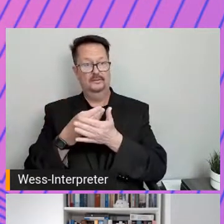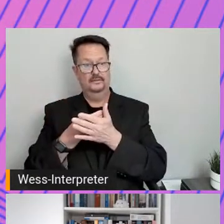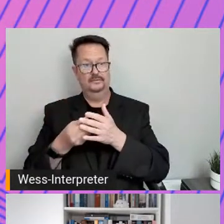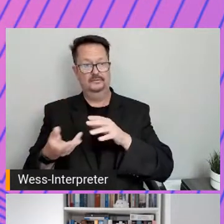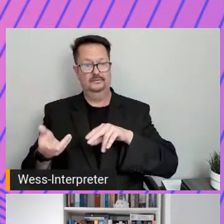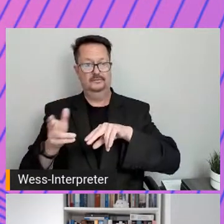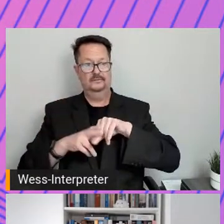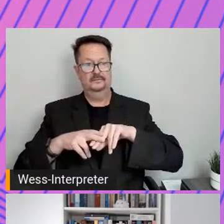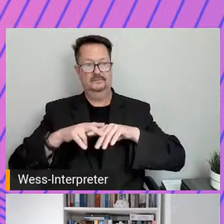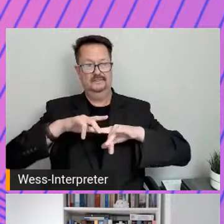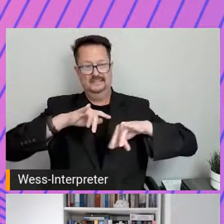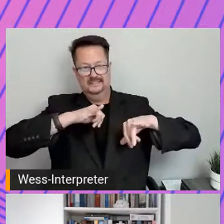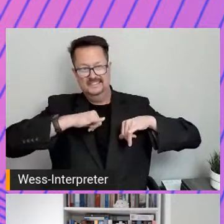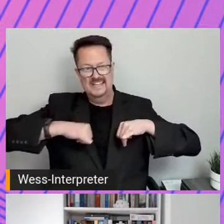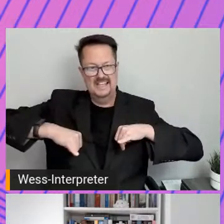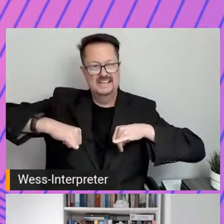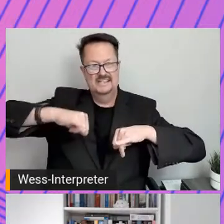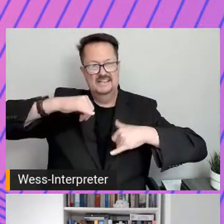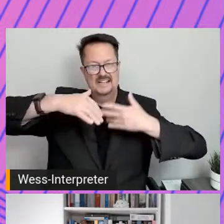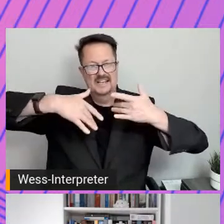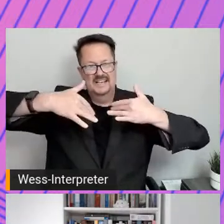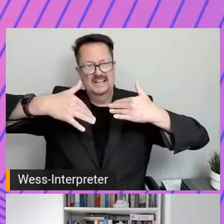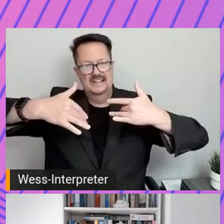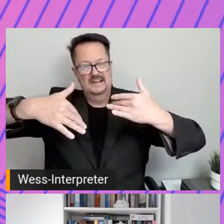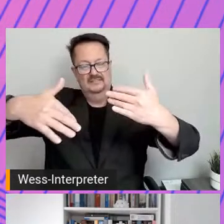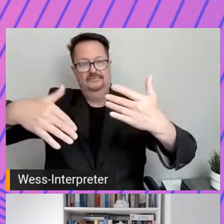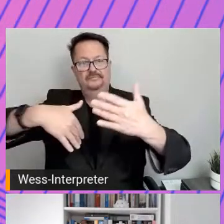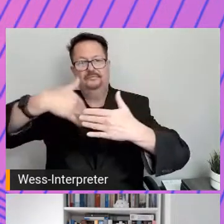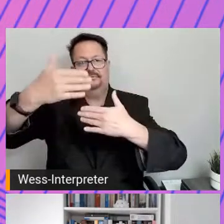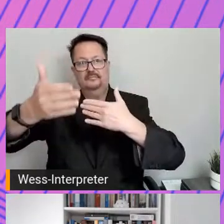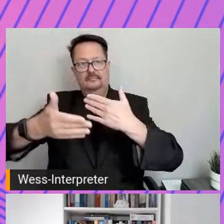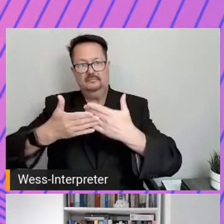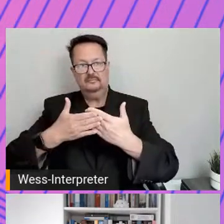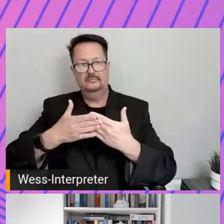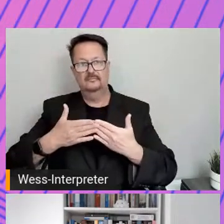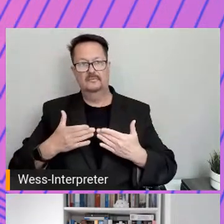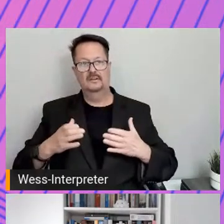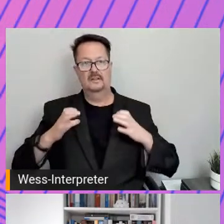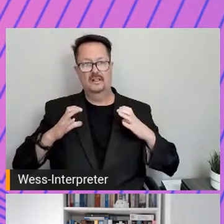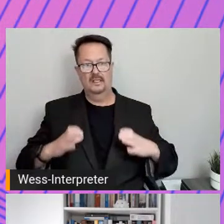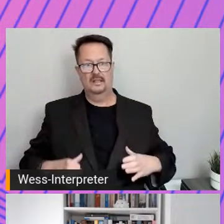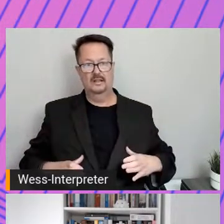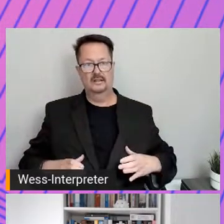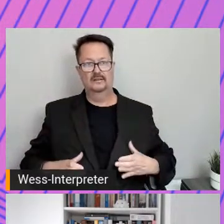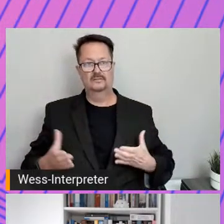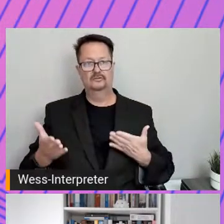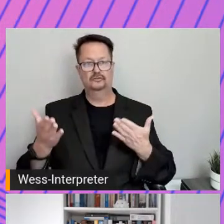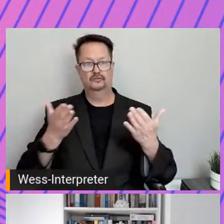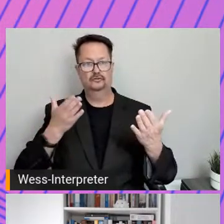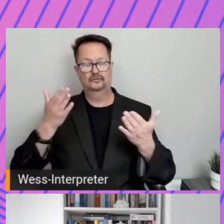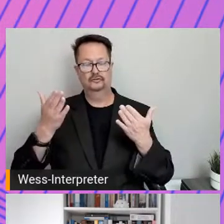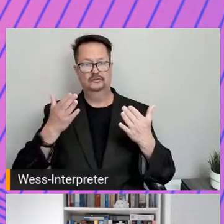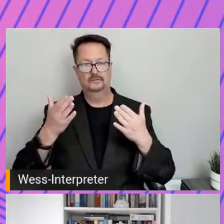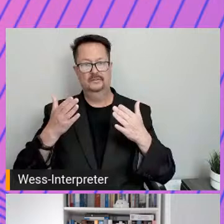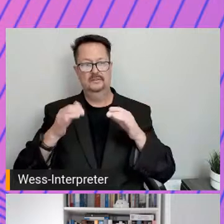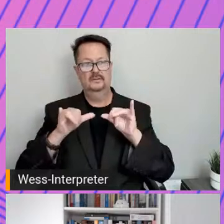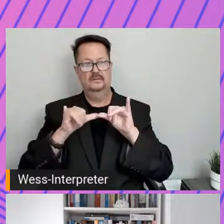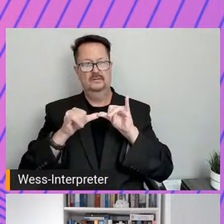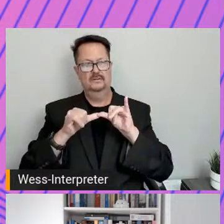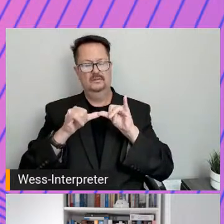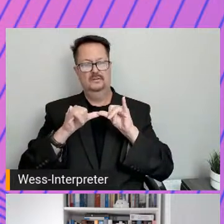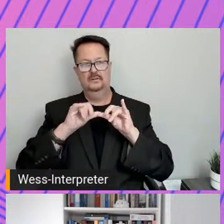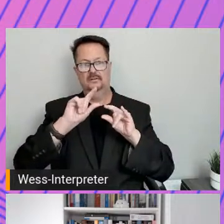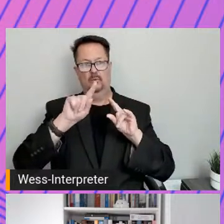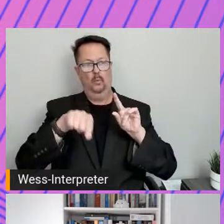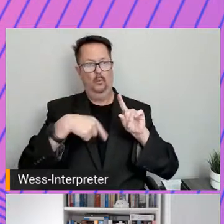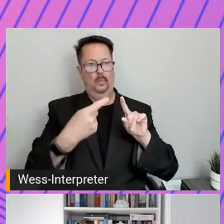going. Next up, client-server architecture. And so this is where we are today. We have programs that don't only run locally on your